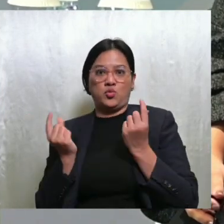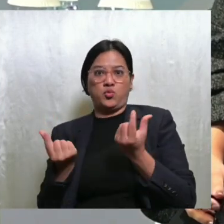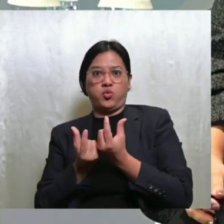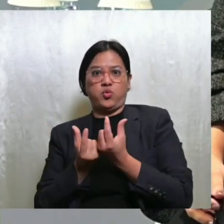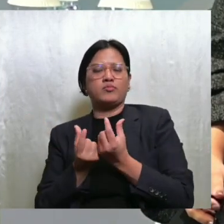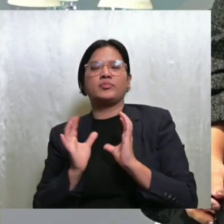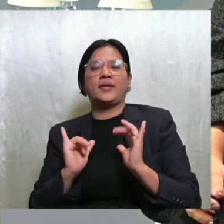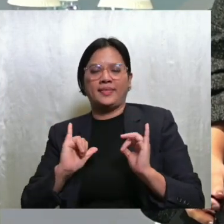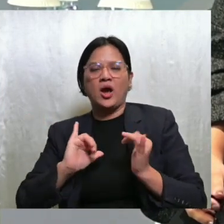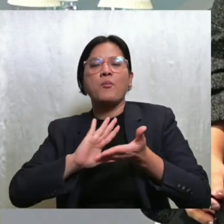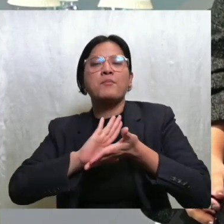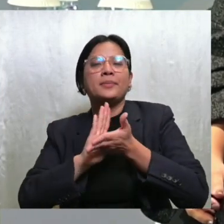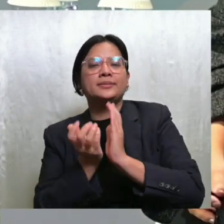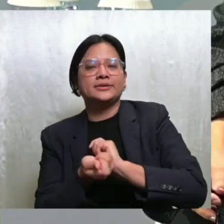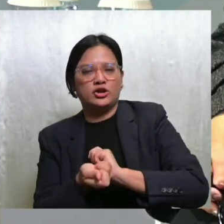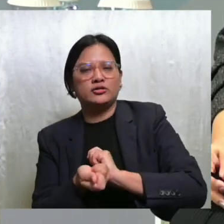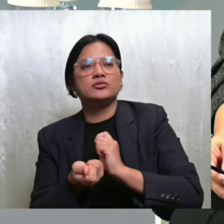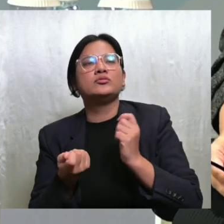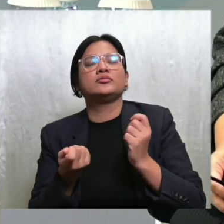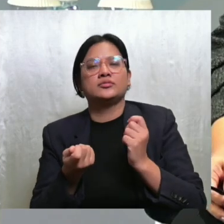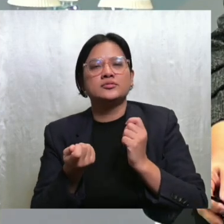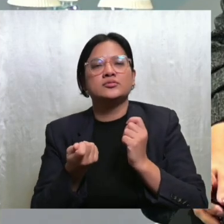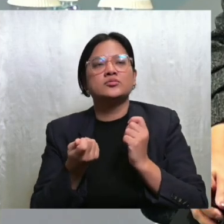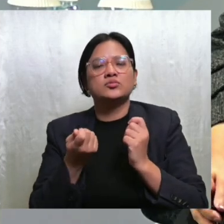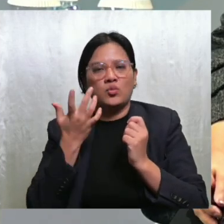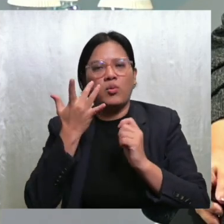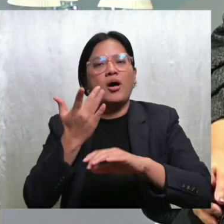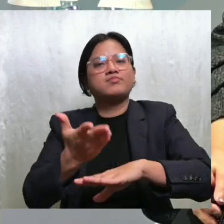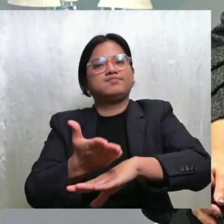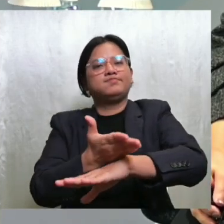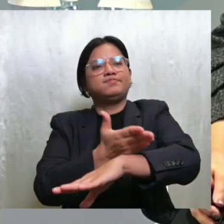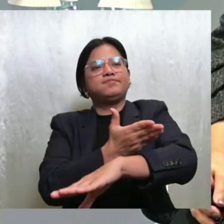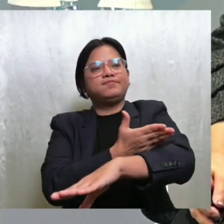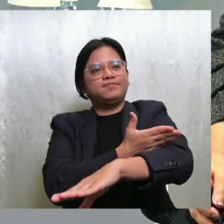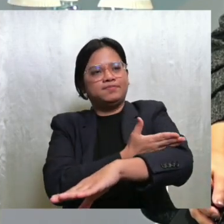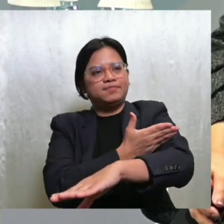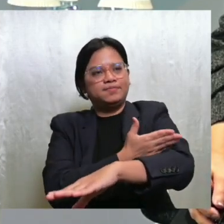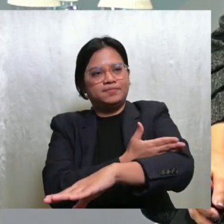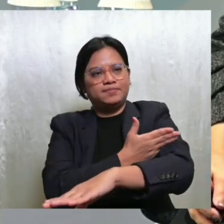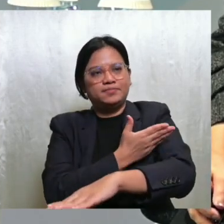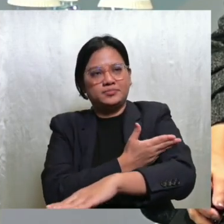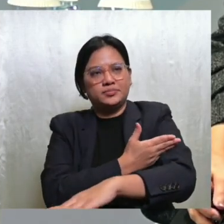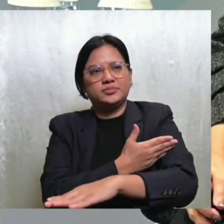it cannot be done easily. And you just cannot bring that